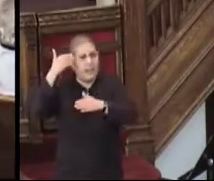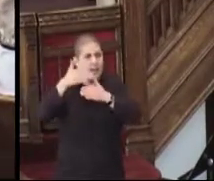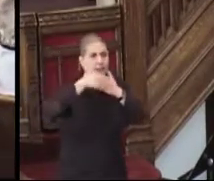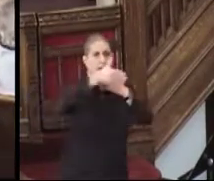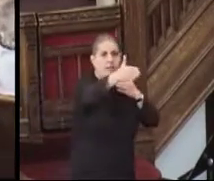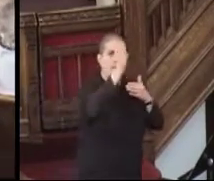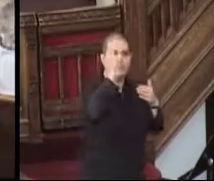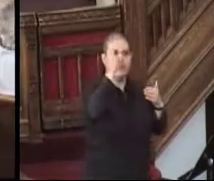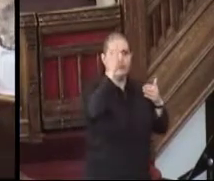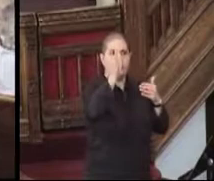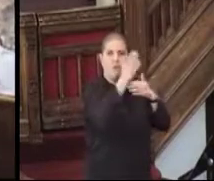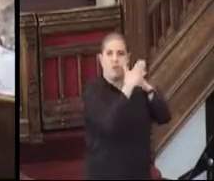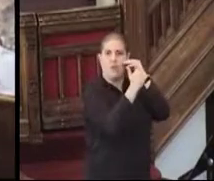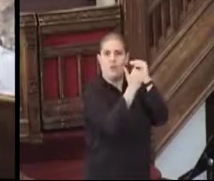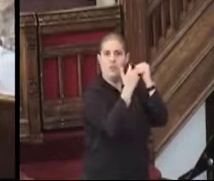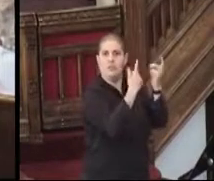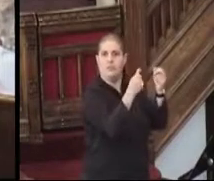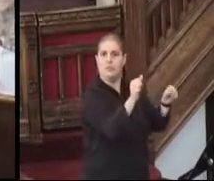calling.